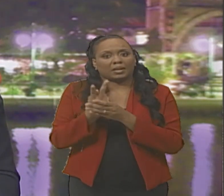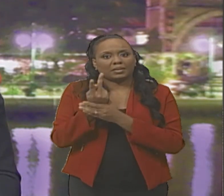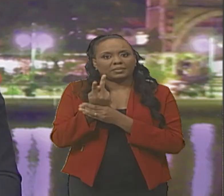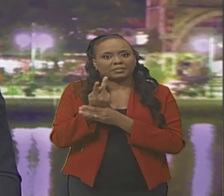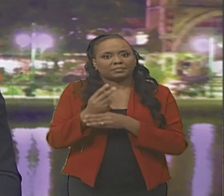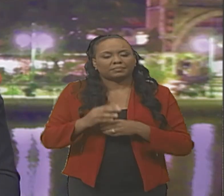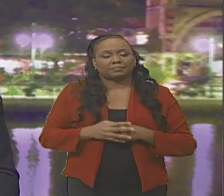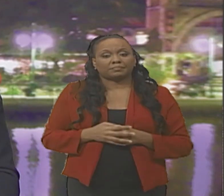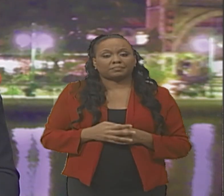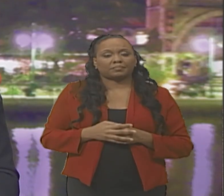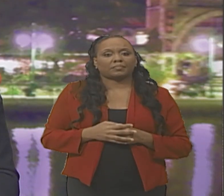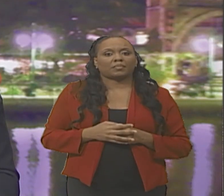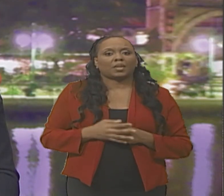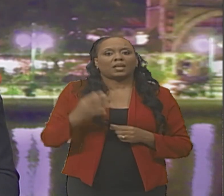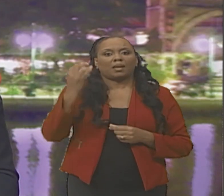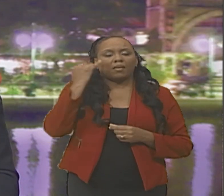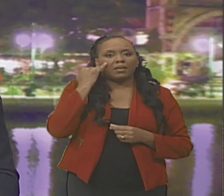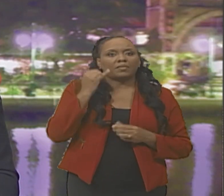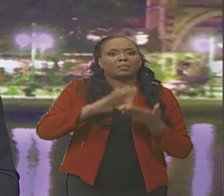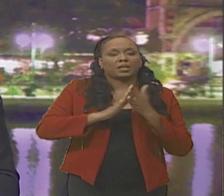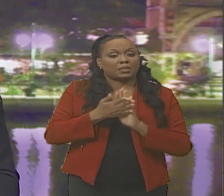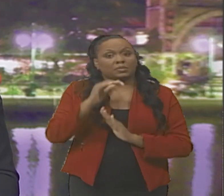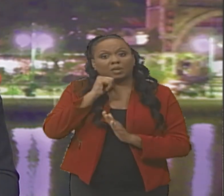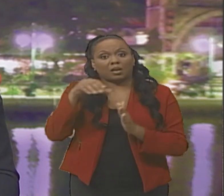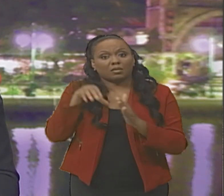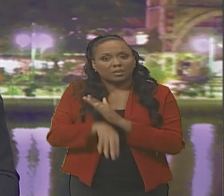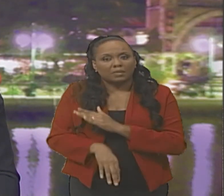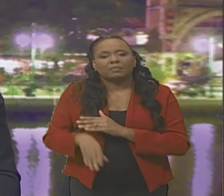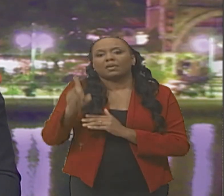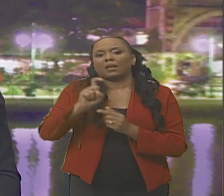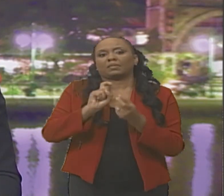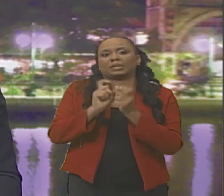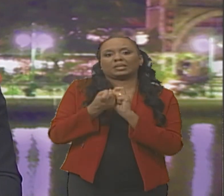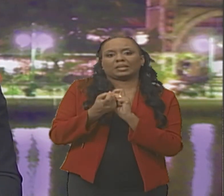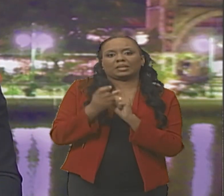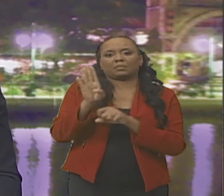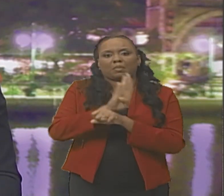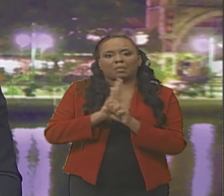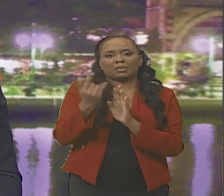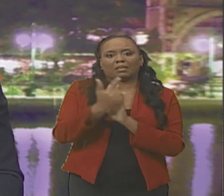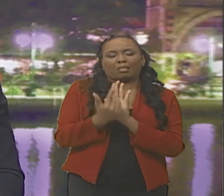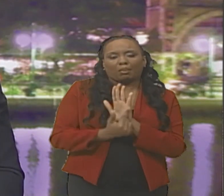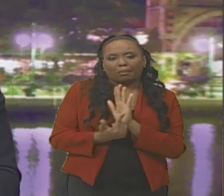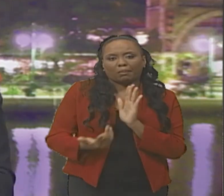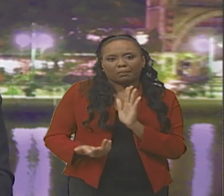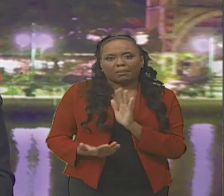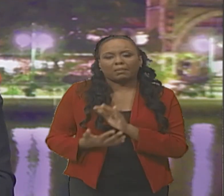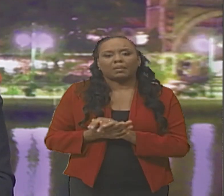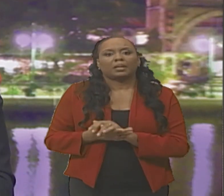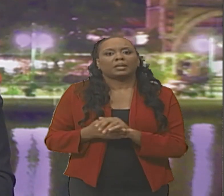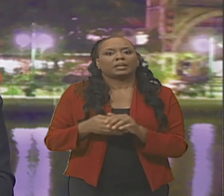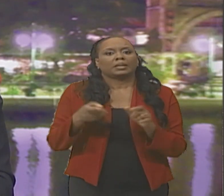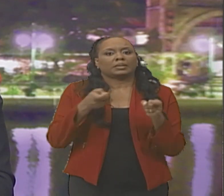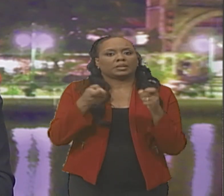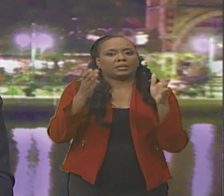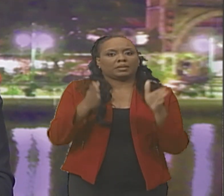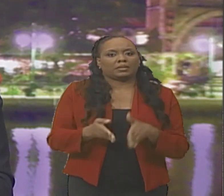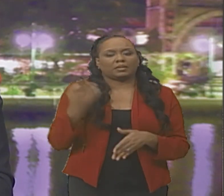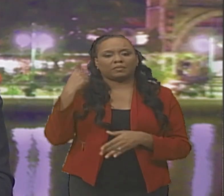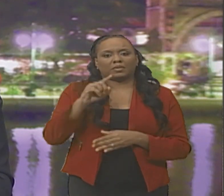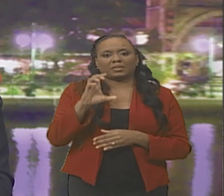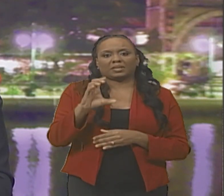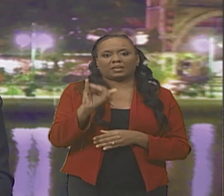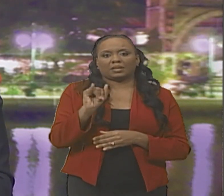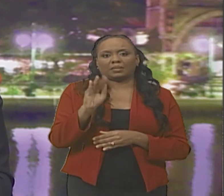were to be decriminalized, changes would have to be made to Barbados' legal and regulatory framework. Director of Strategy at